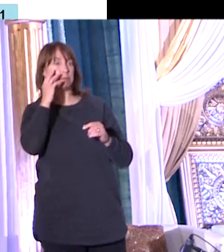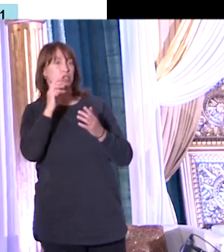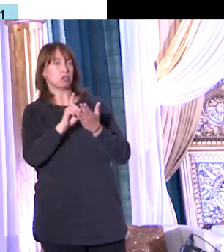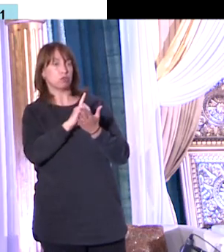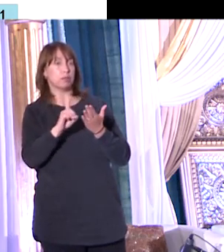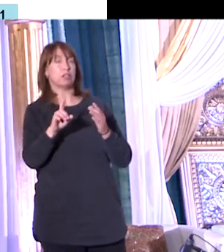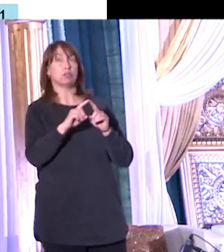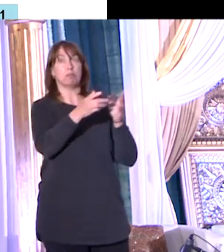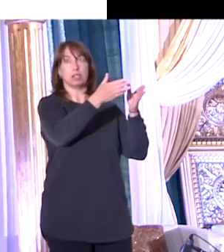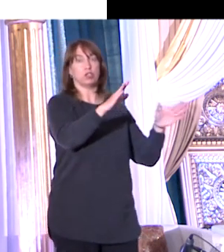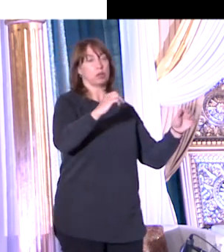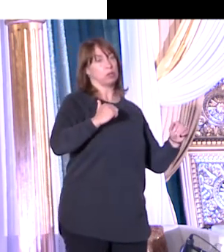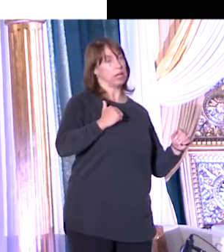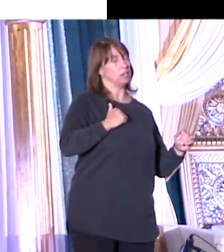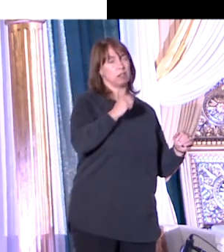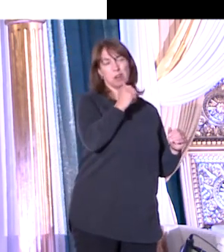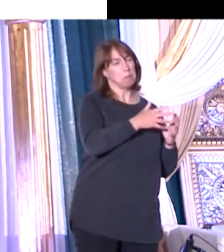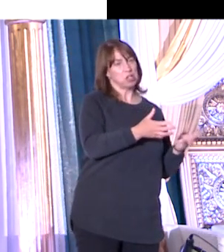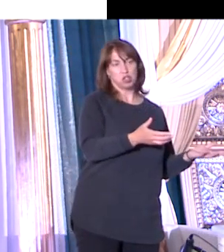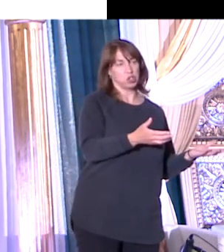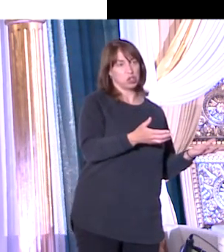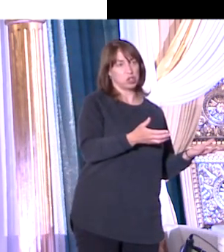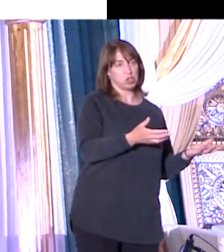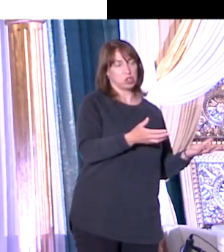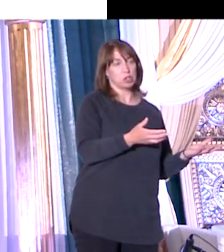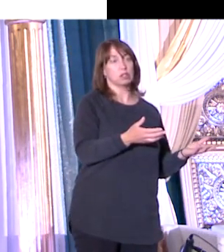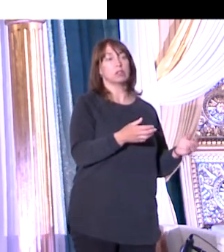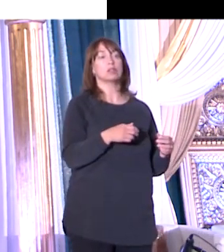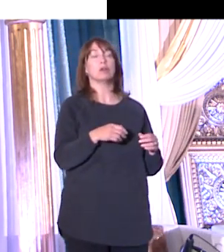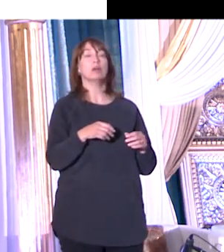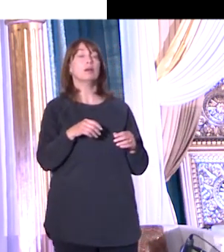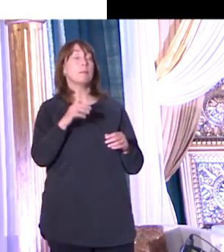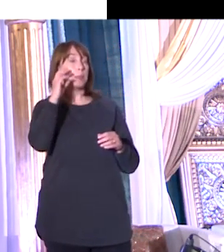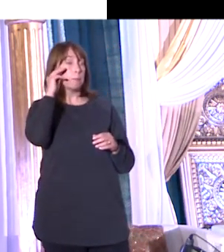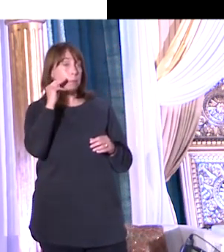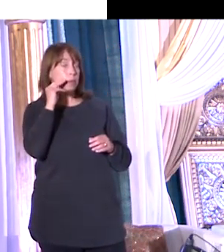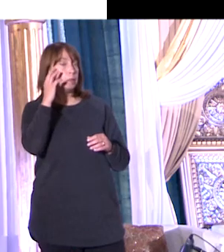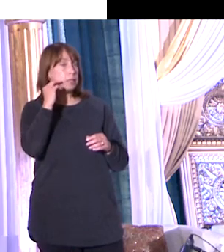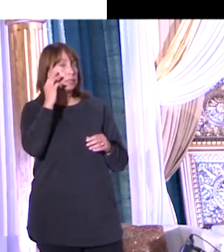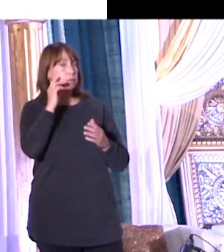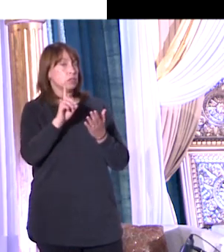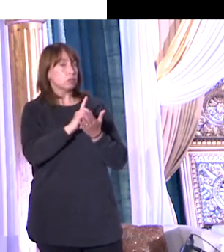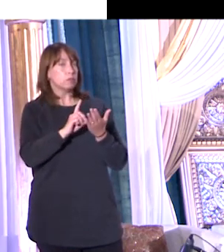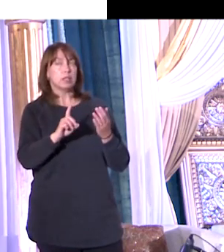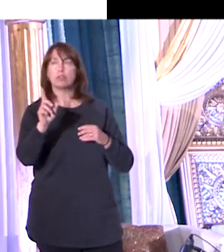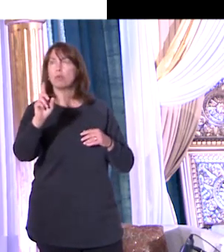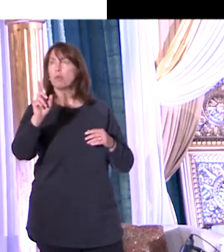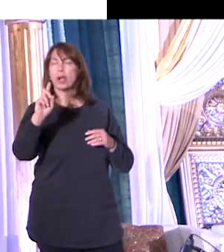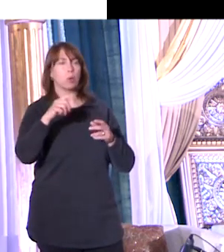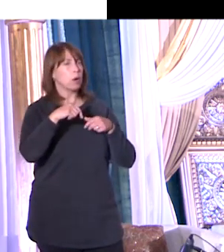population at large. Where do they experience discrimination? In the